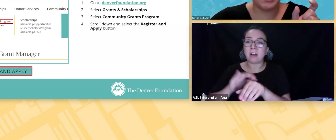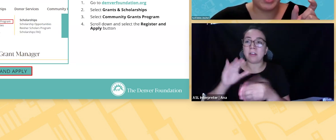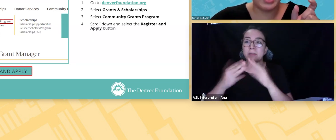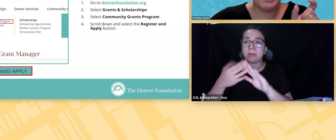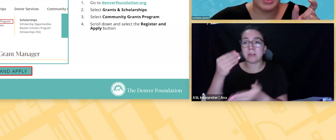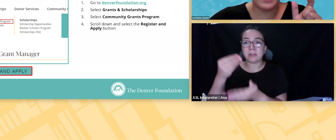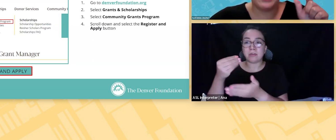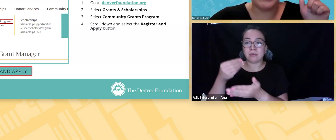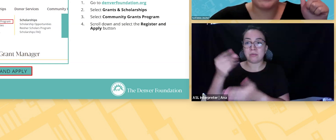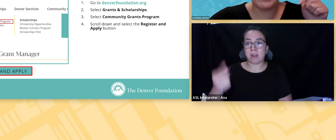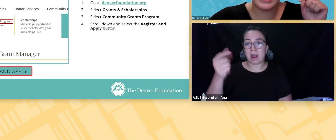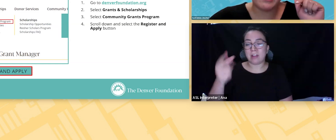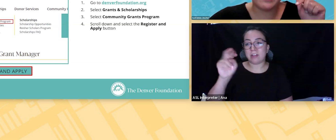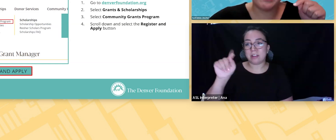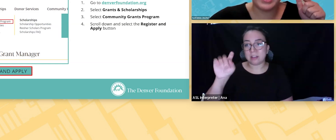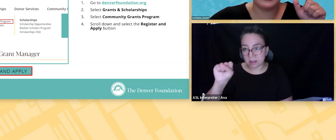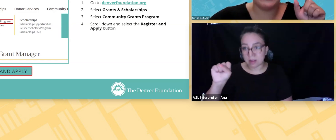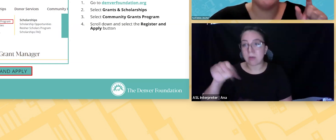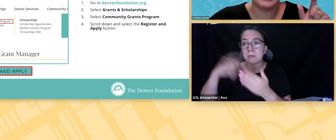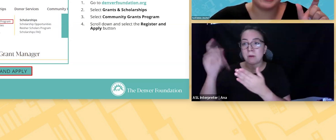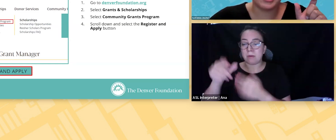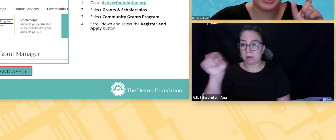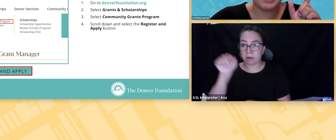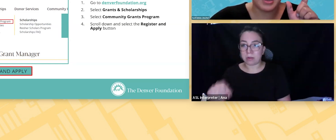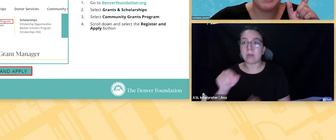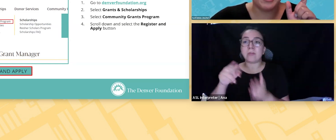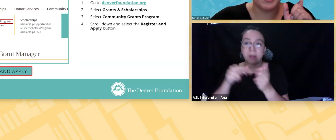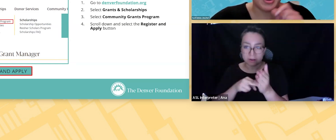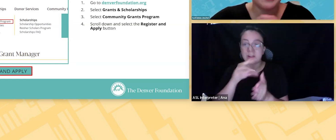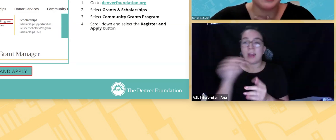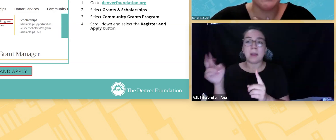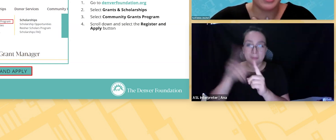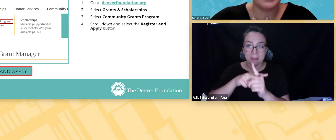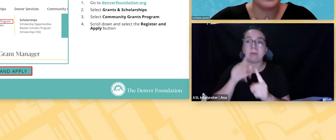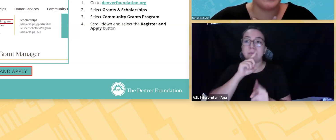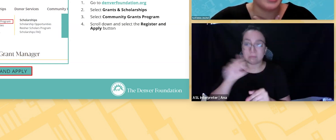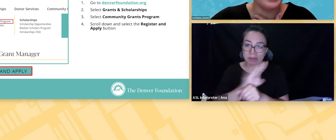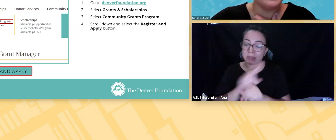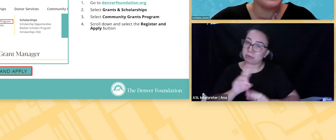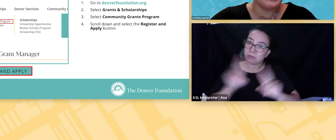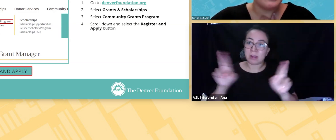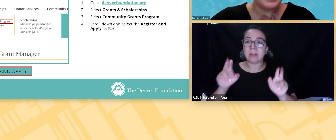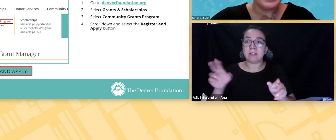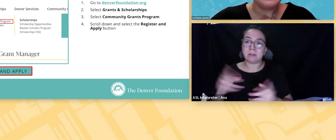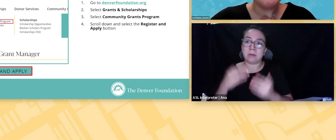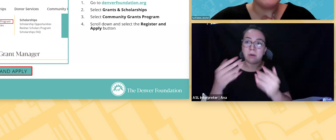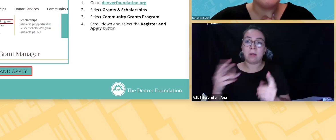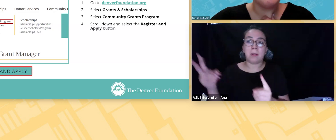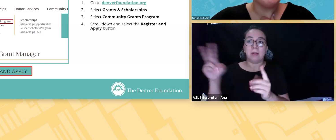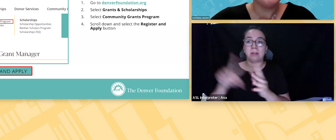Grants Program, and then you'll scroll down on the page to register and apply when you are actually ready to go ahead and start